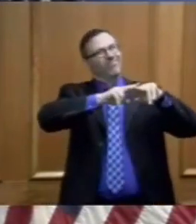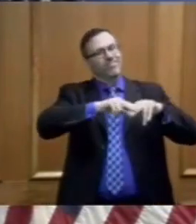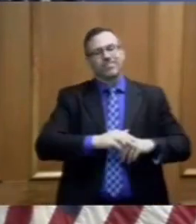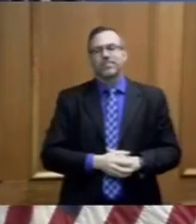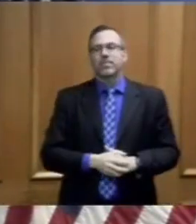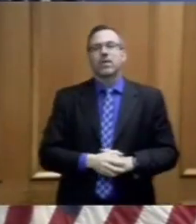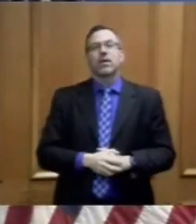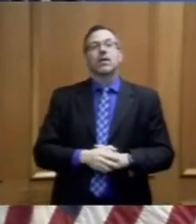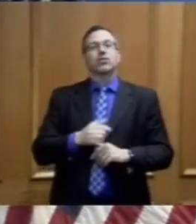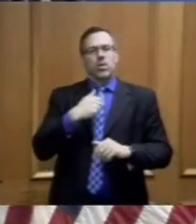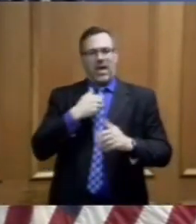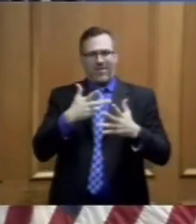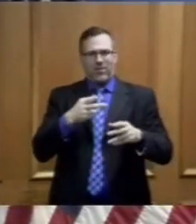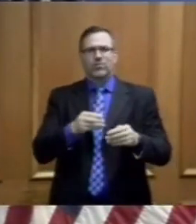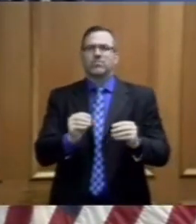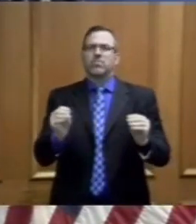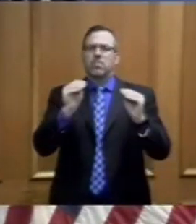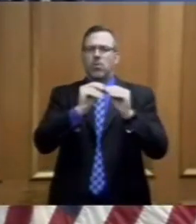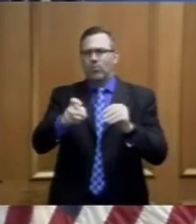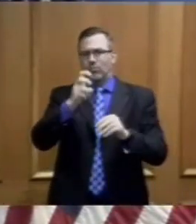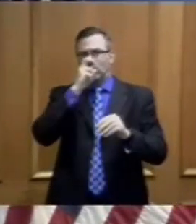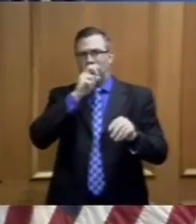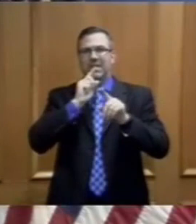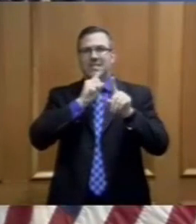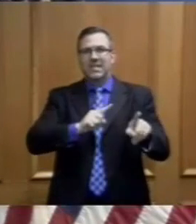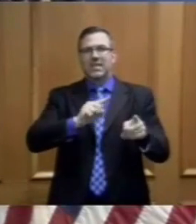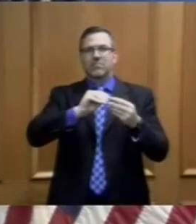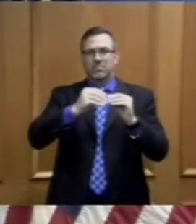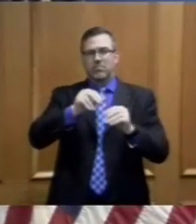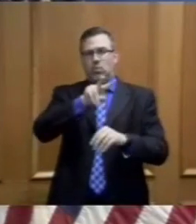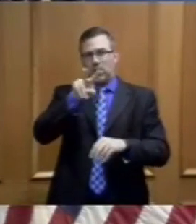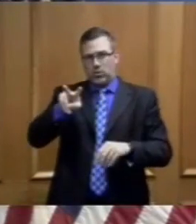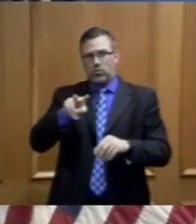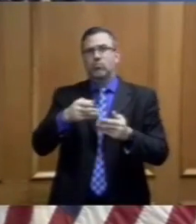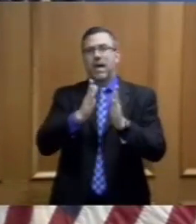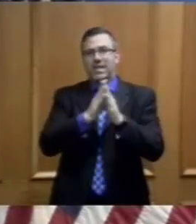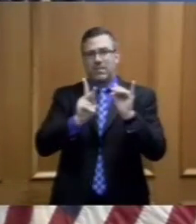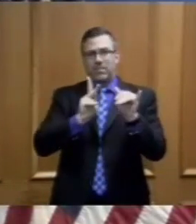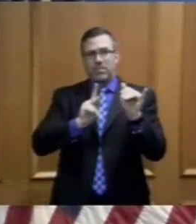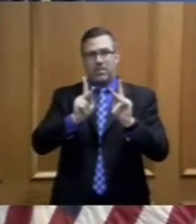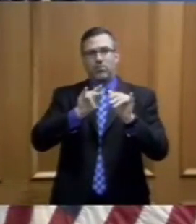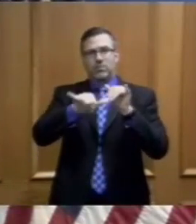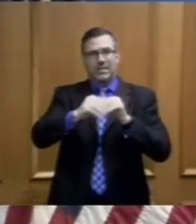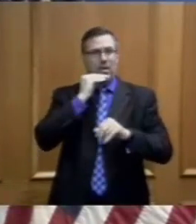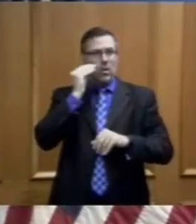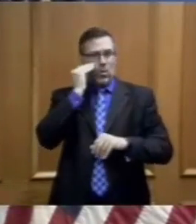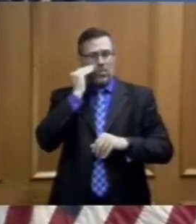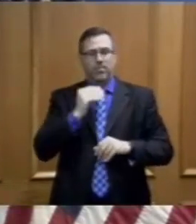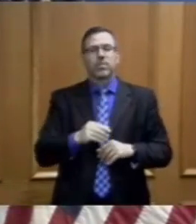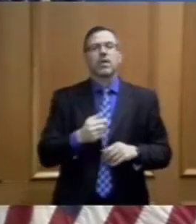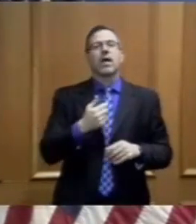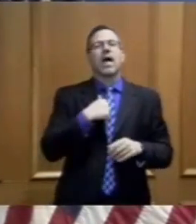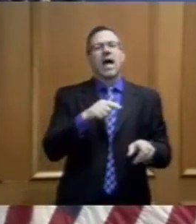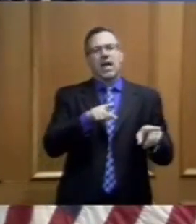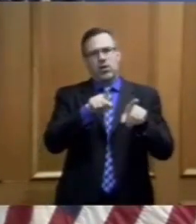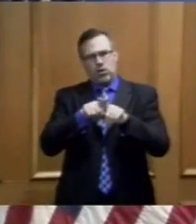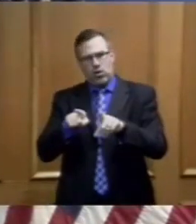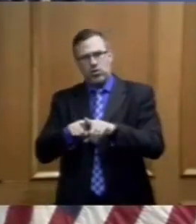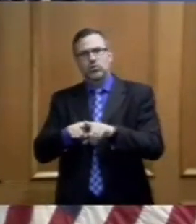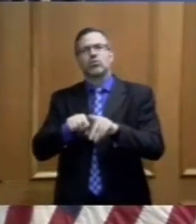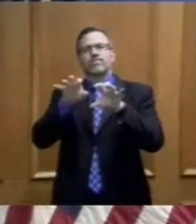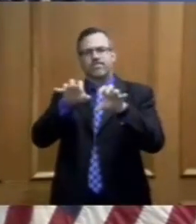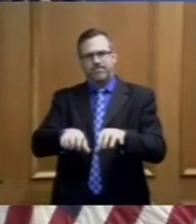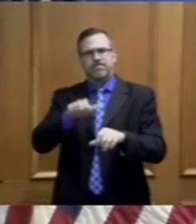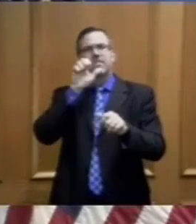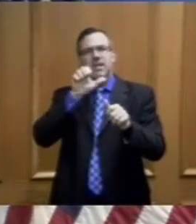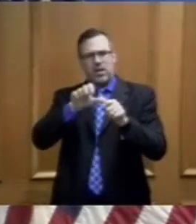Order 22 to require staying at home, I provided guidance in a guidance letter to local law